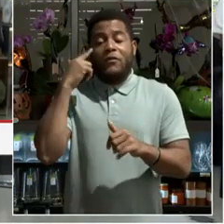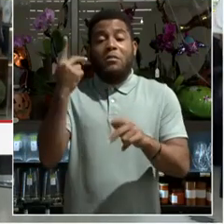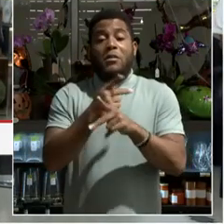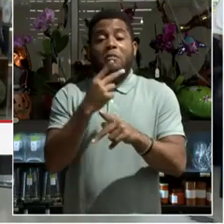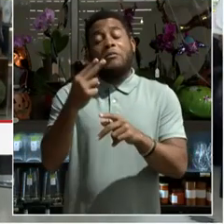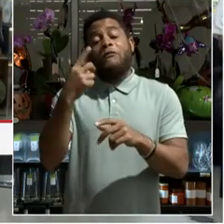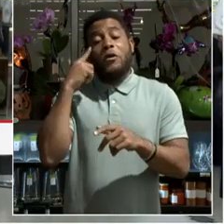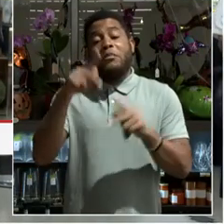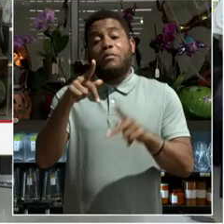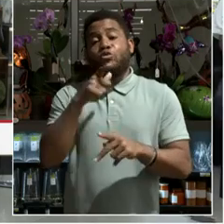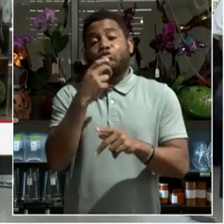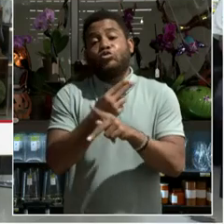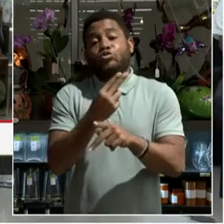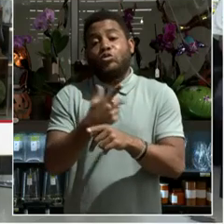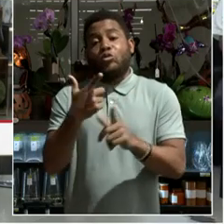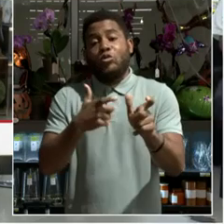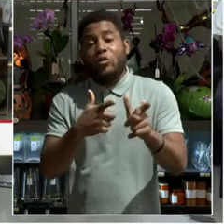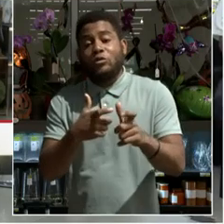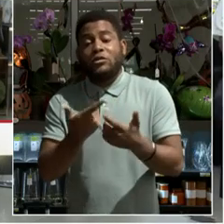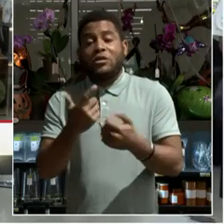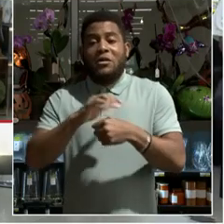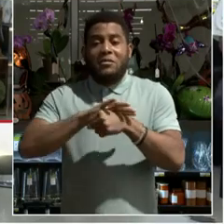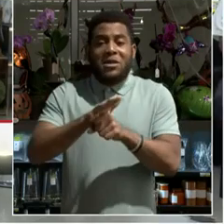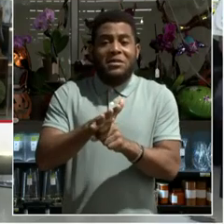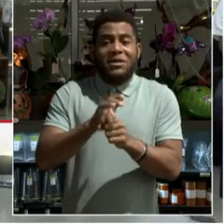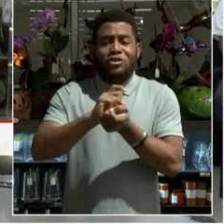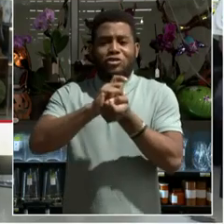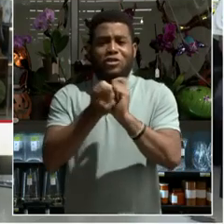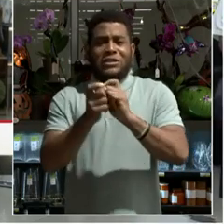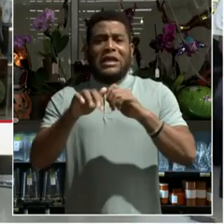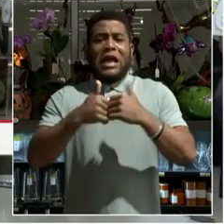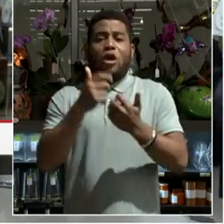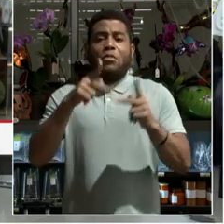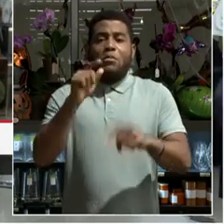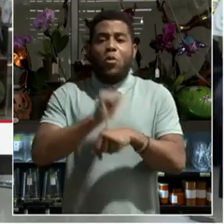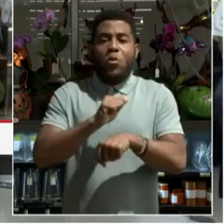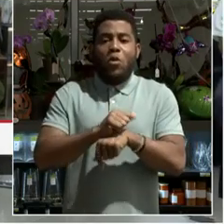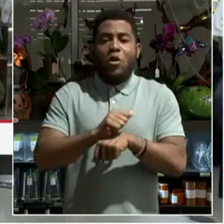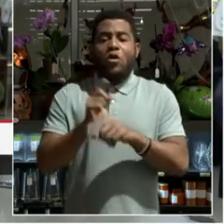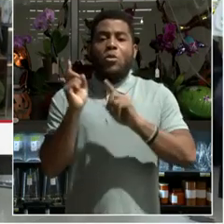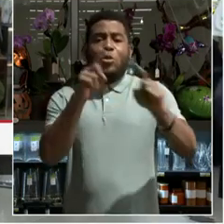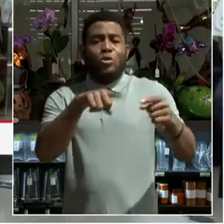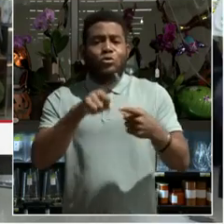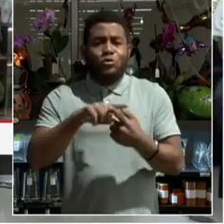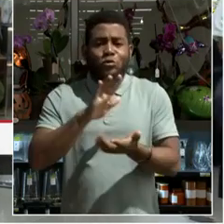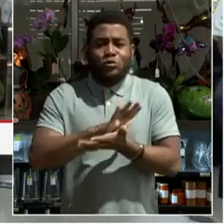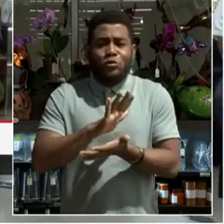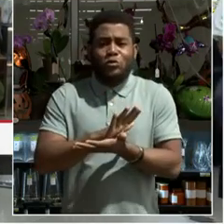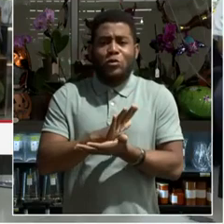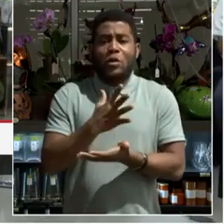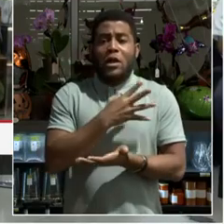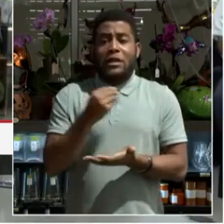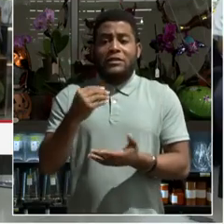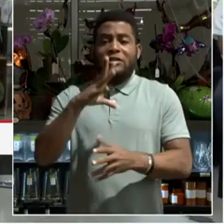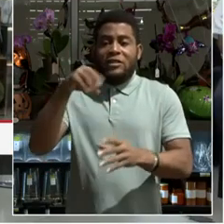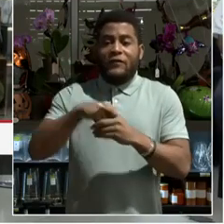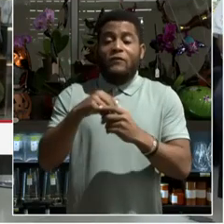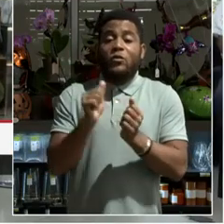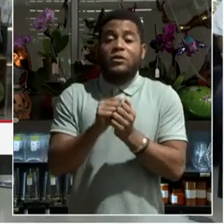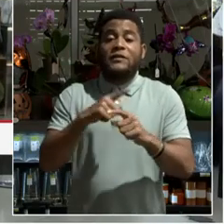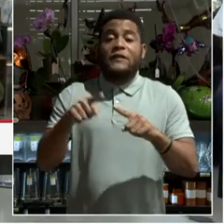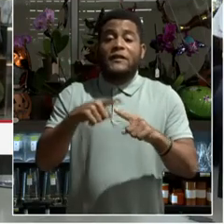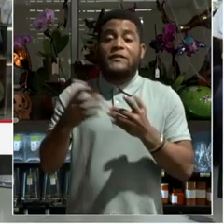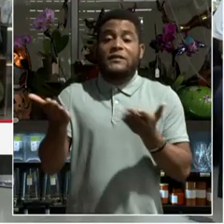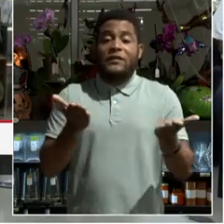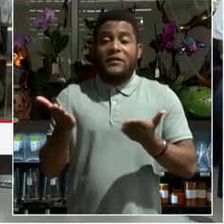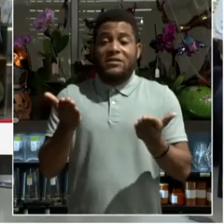way people work and go to school and interact with services. So we know that there are a lot of things that have happened